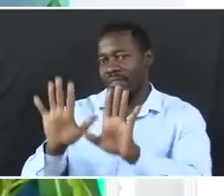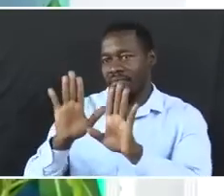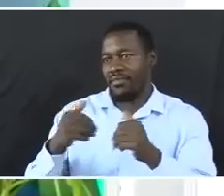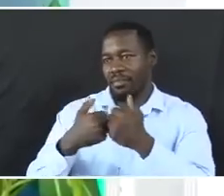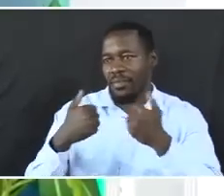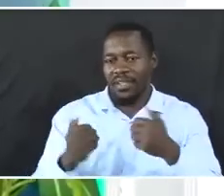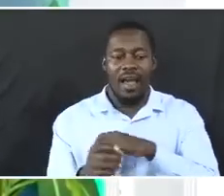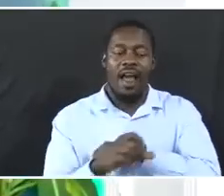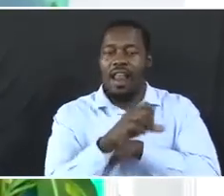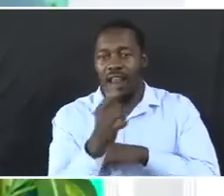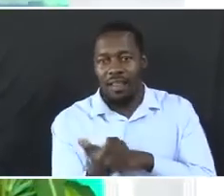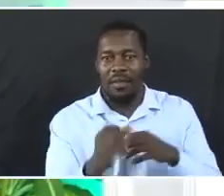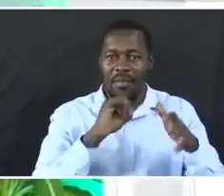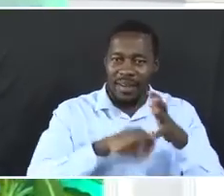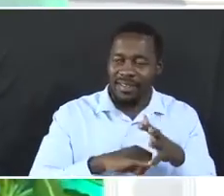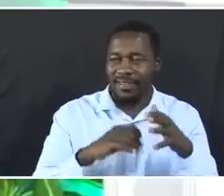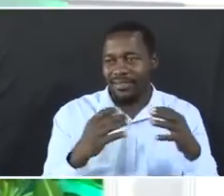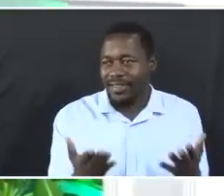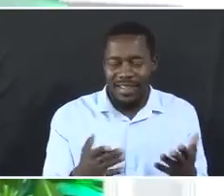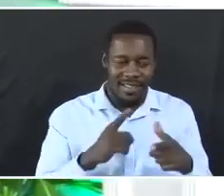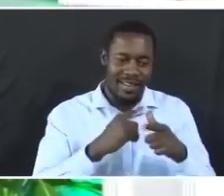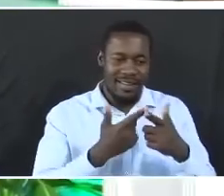The peace there